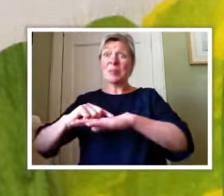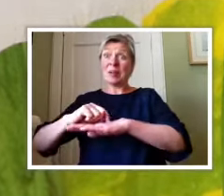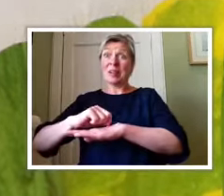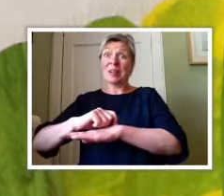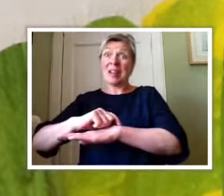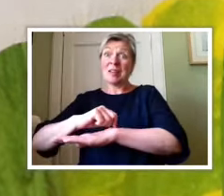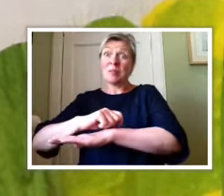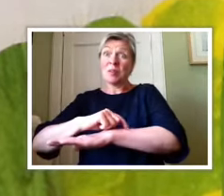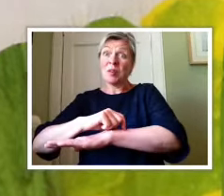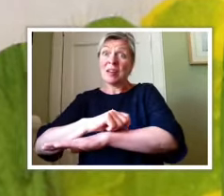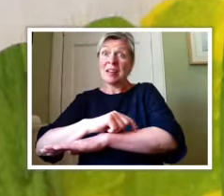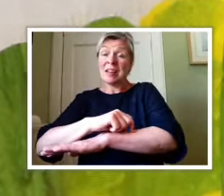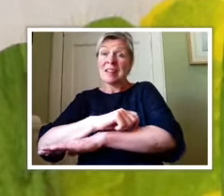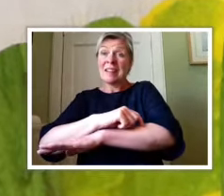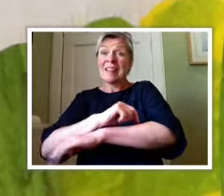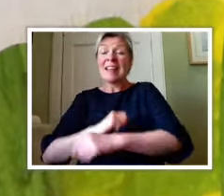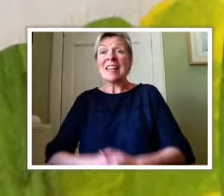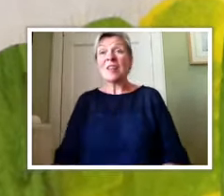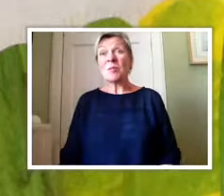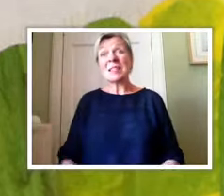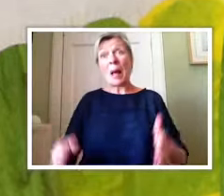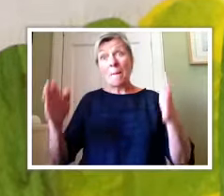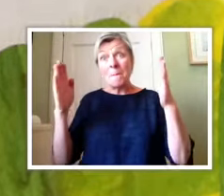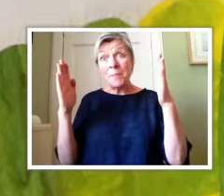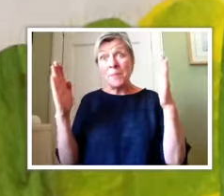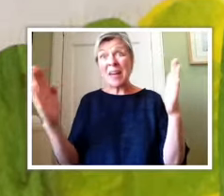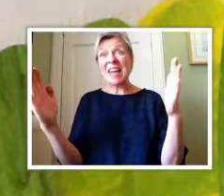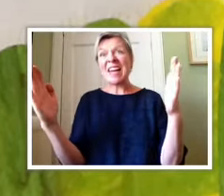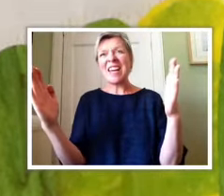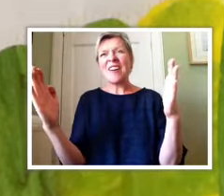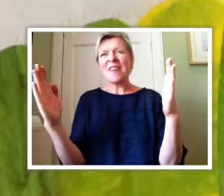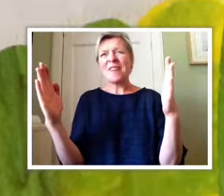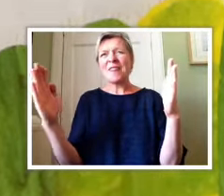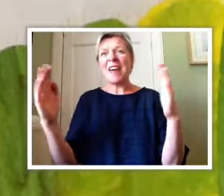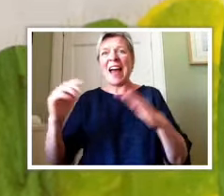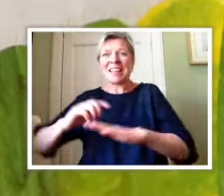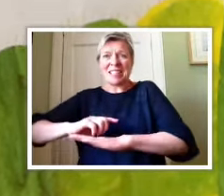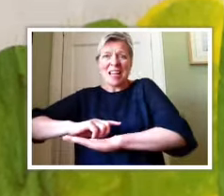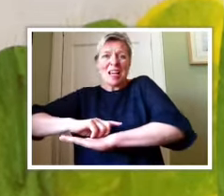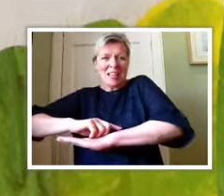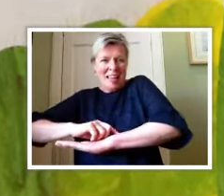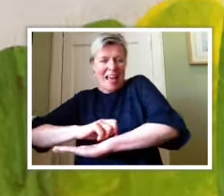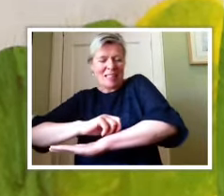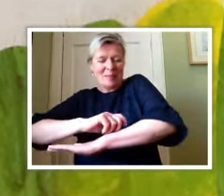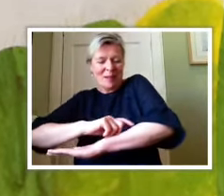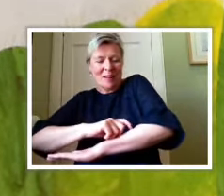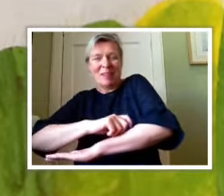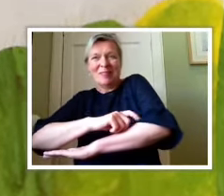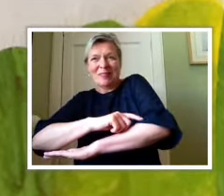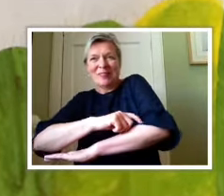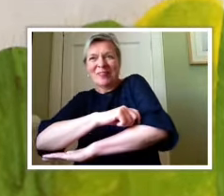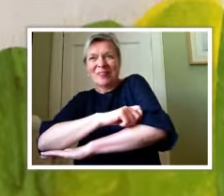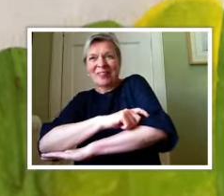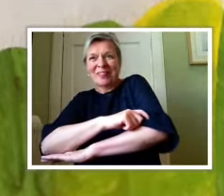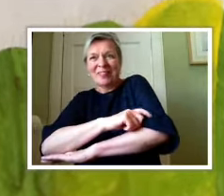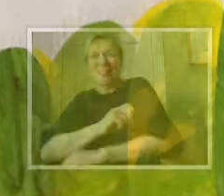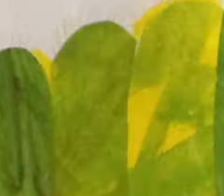caterpillar anymore. He was a big, fat caterpillar.